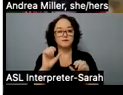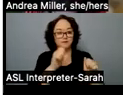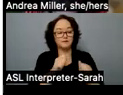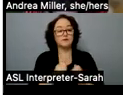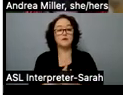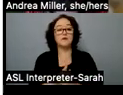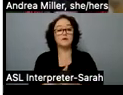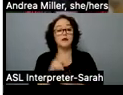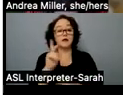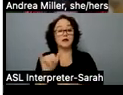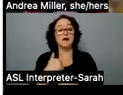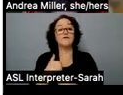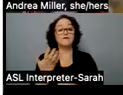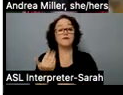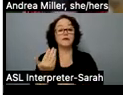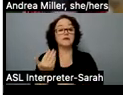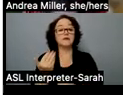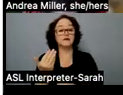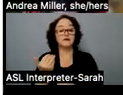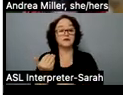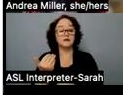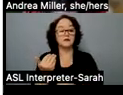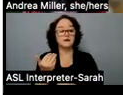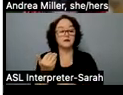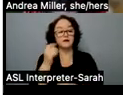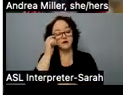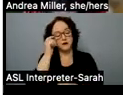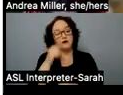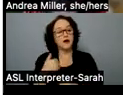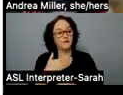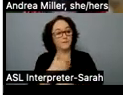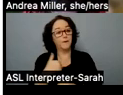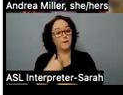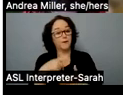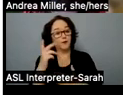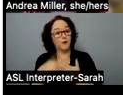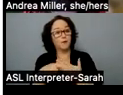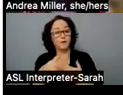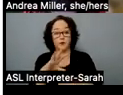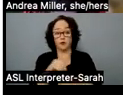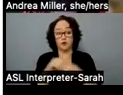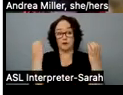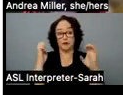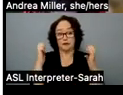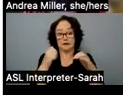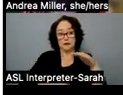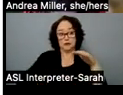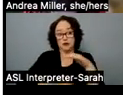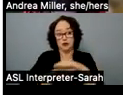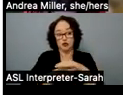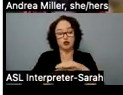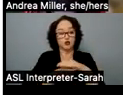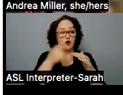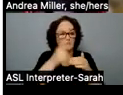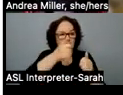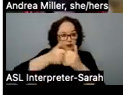those. And we have a member program that includes an emergency shelter in each one of those area development